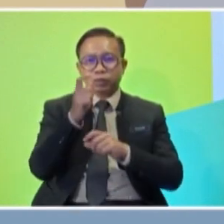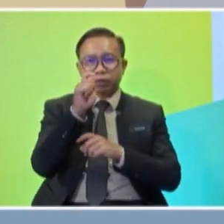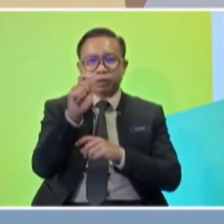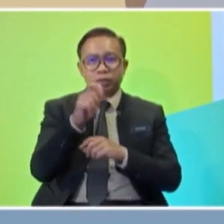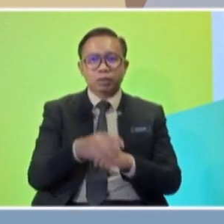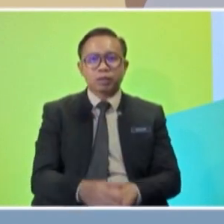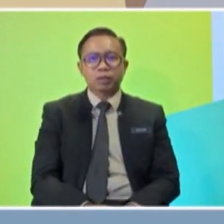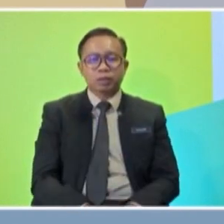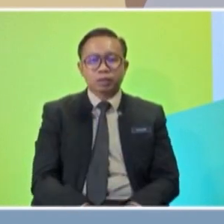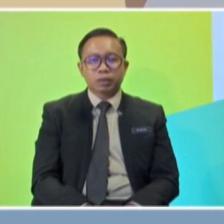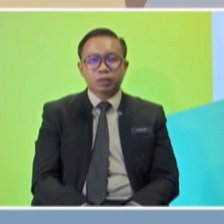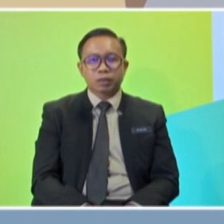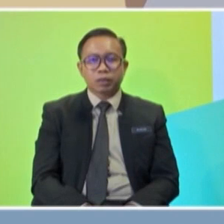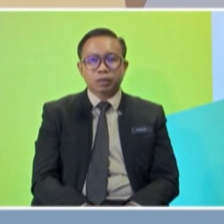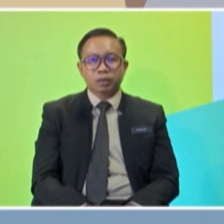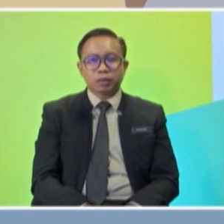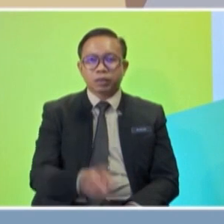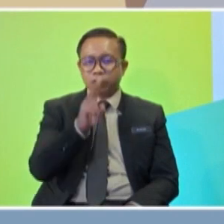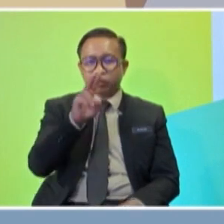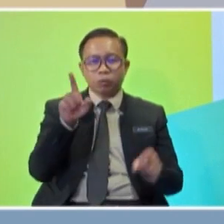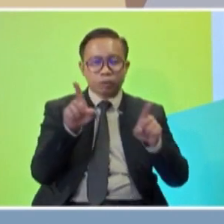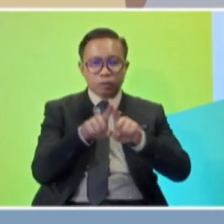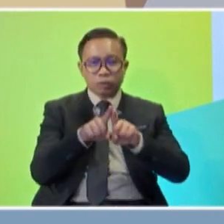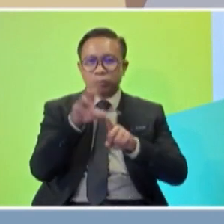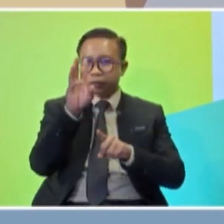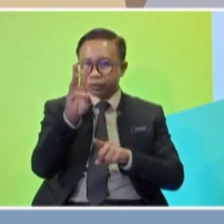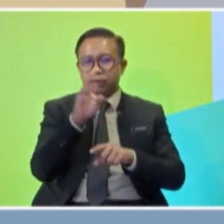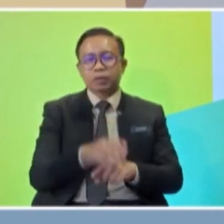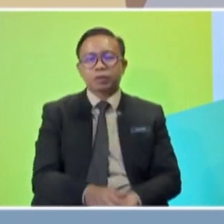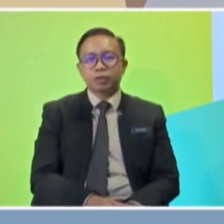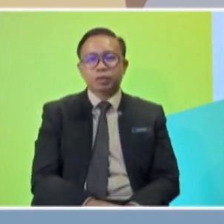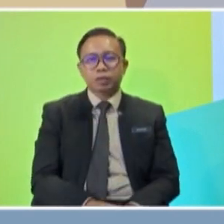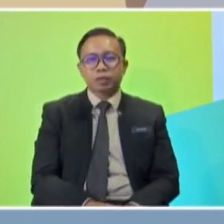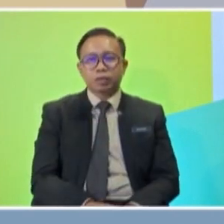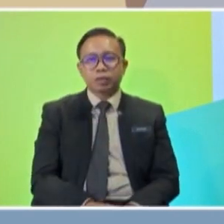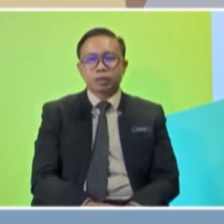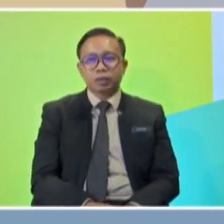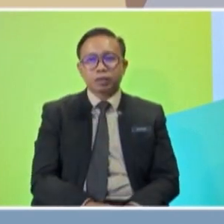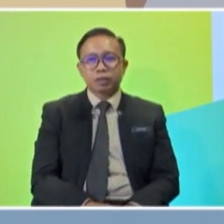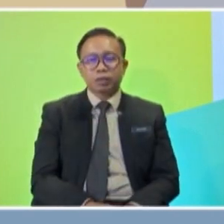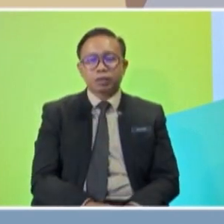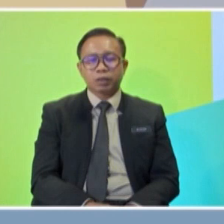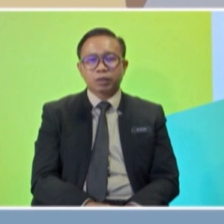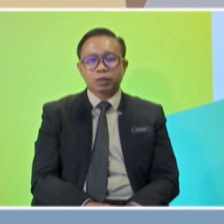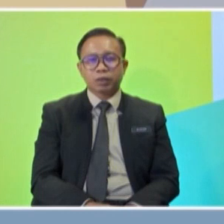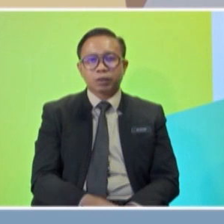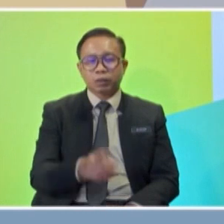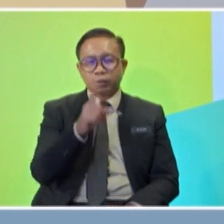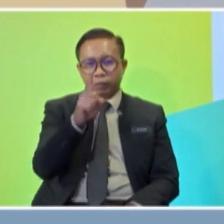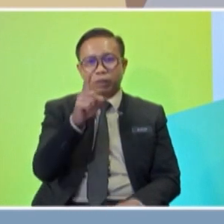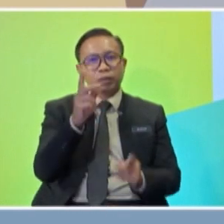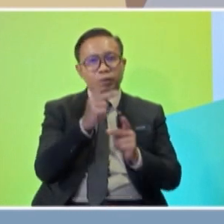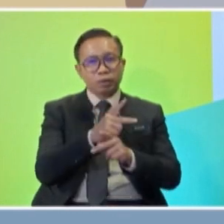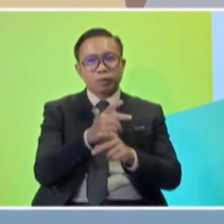with and 2 equal to 6 and I multiply 1.